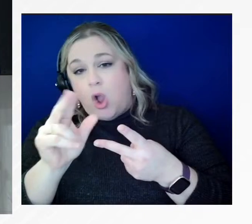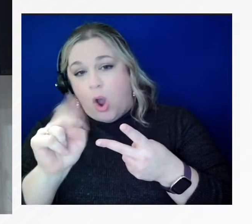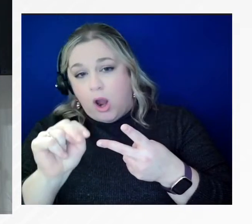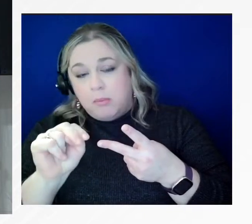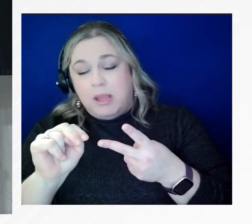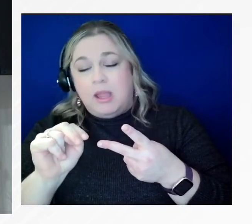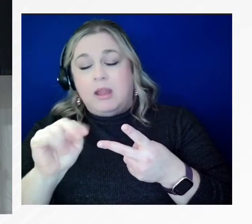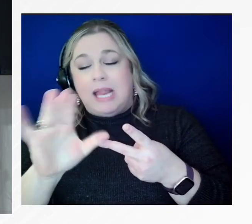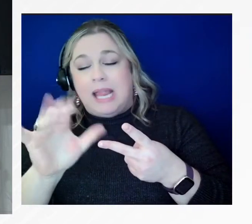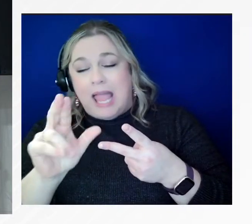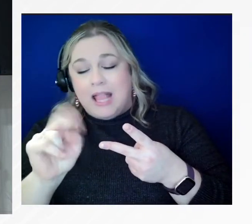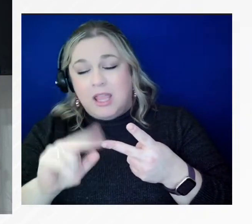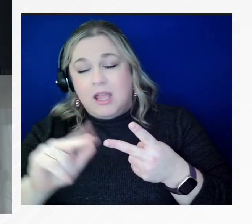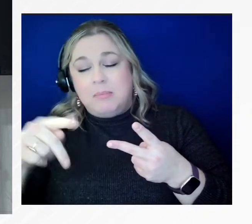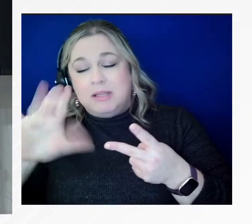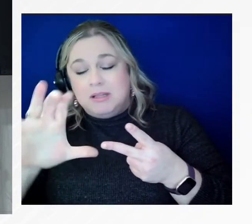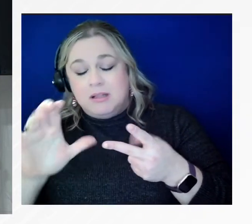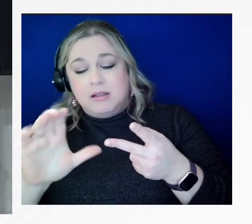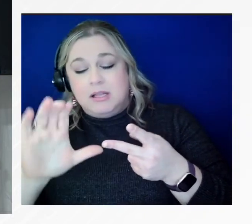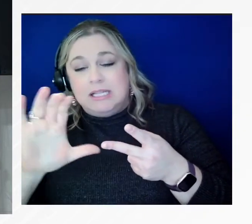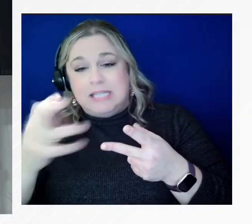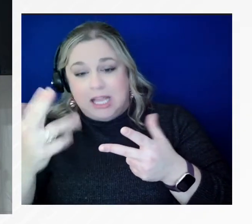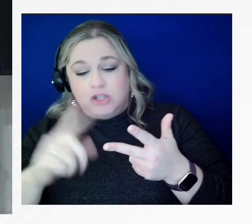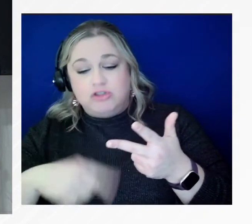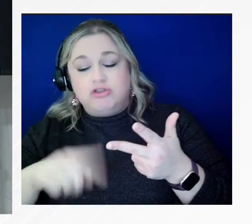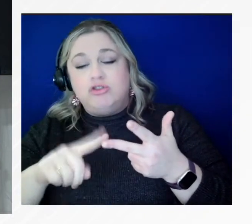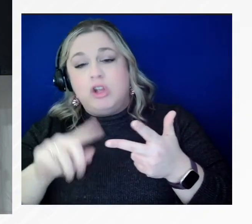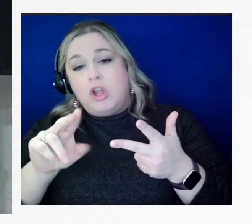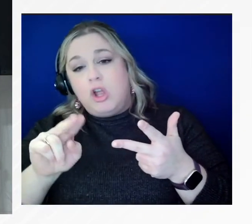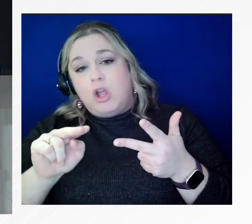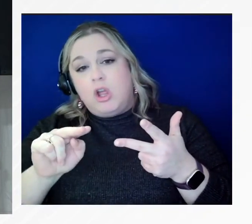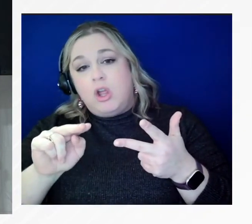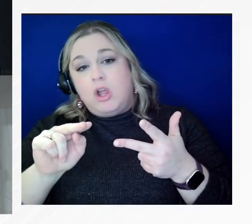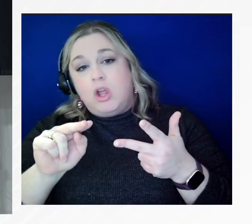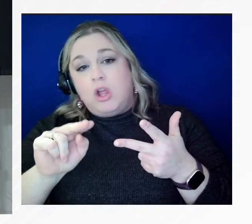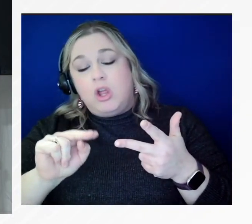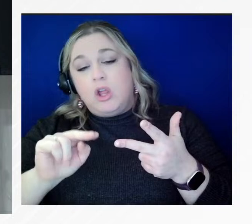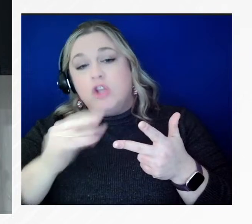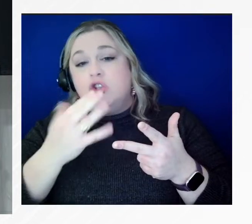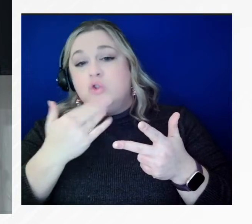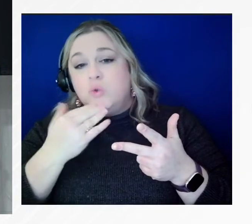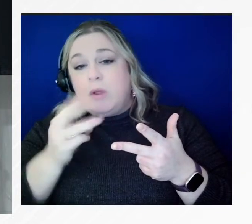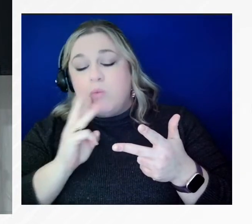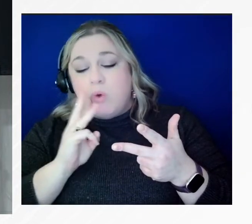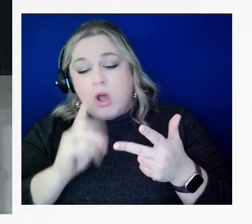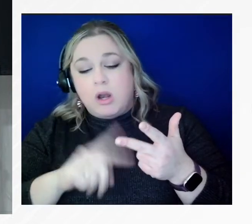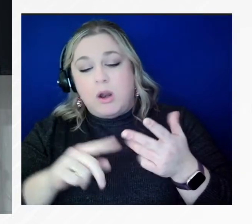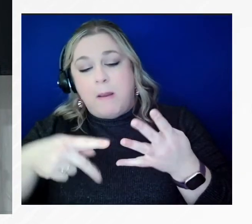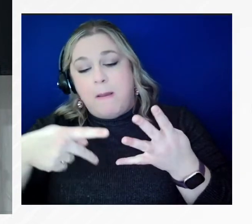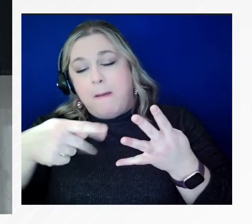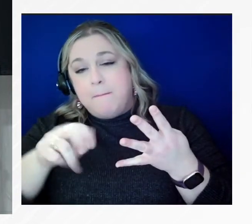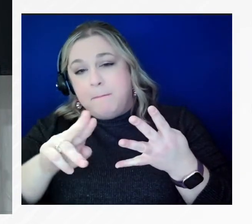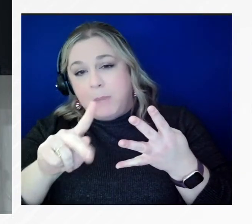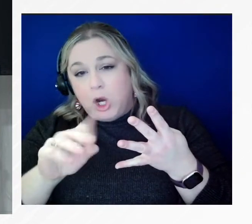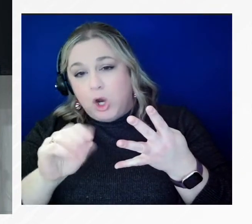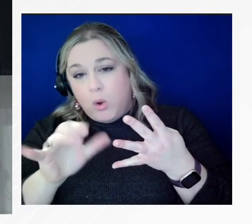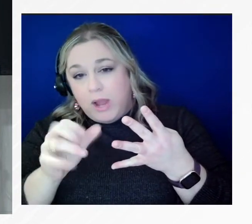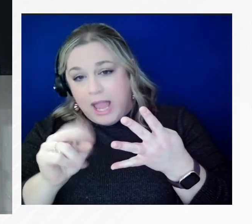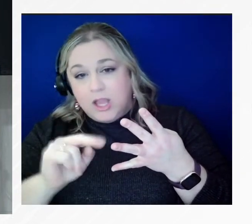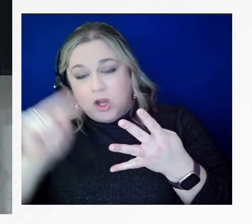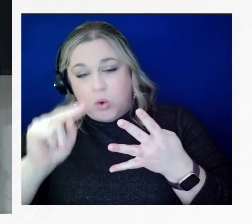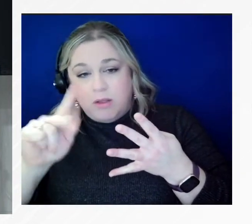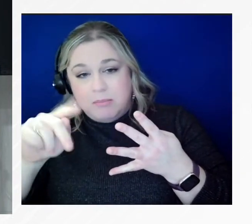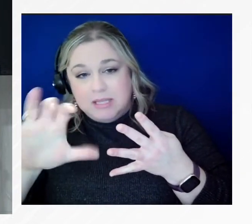PCH, Sweetwater Canyon Drive, north of PCH, Puerco Canyon Road, north of PCH,